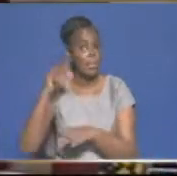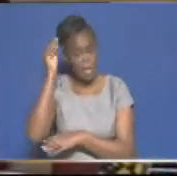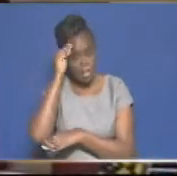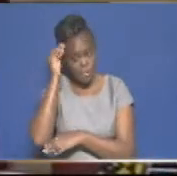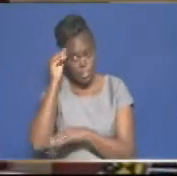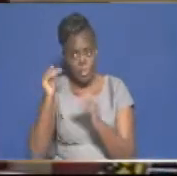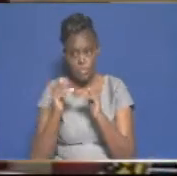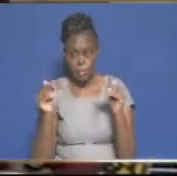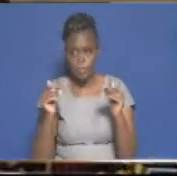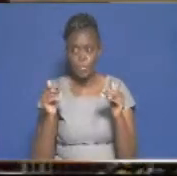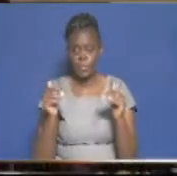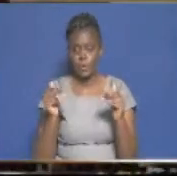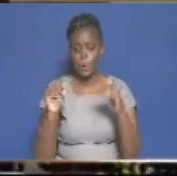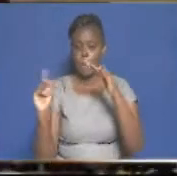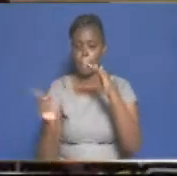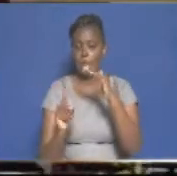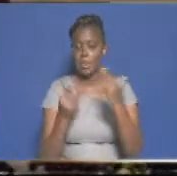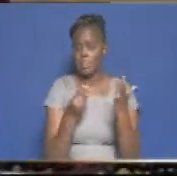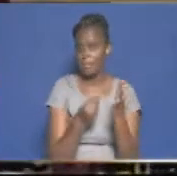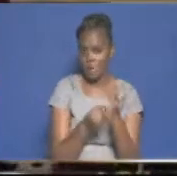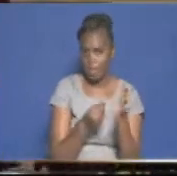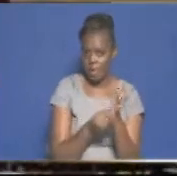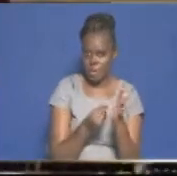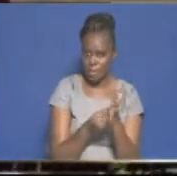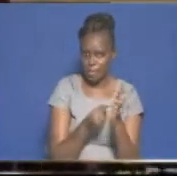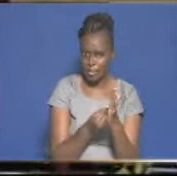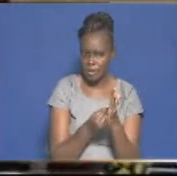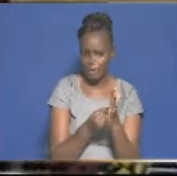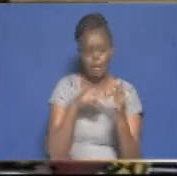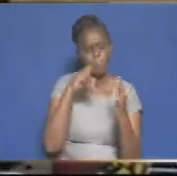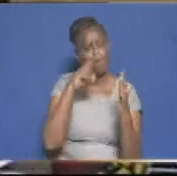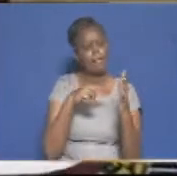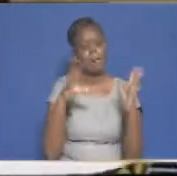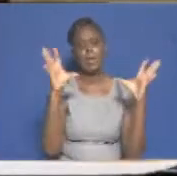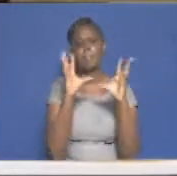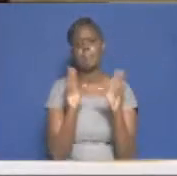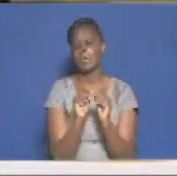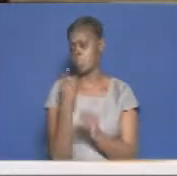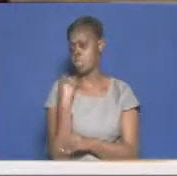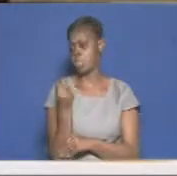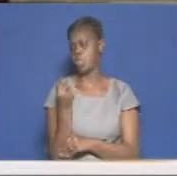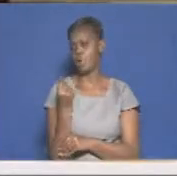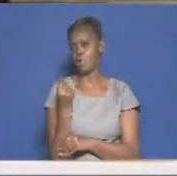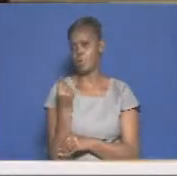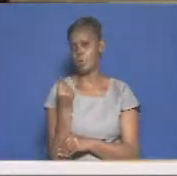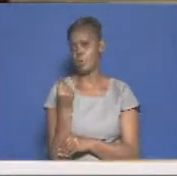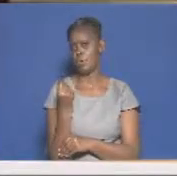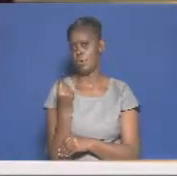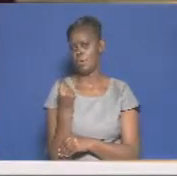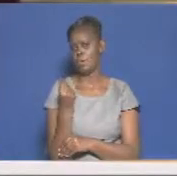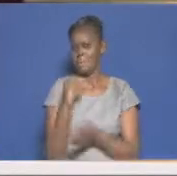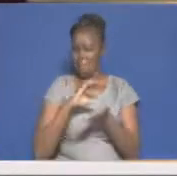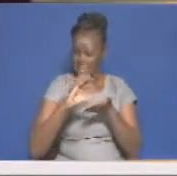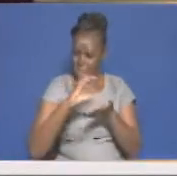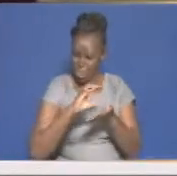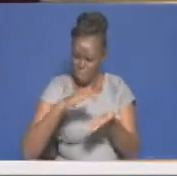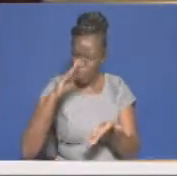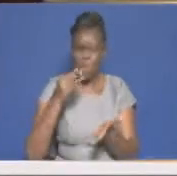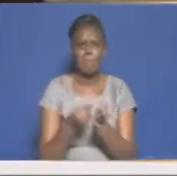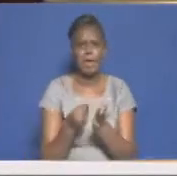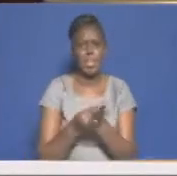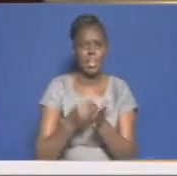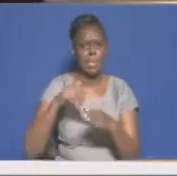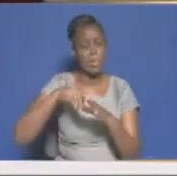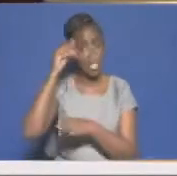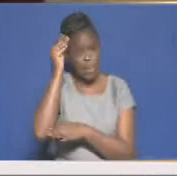we just the Minister for Finance just read the budget the other day, and you saw the amount of money that was allocated to education, Mr.